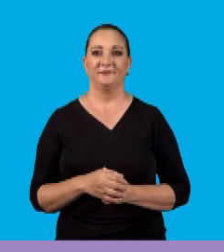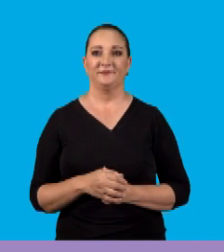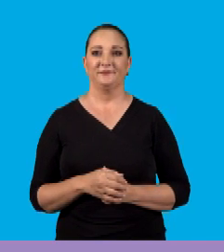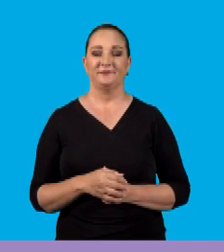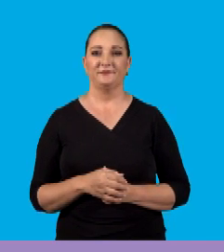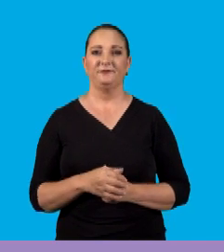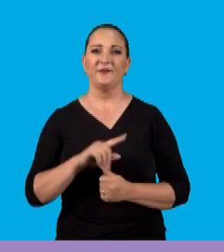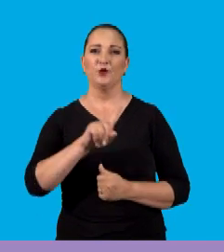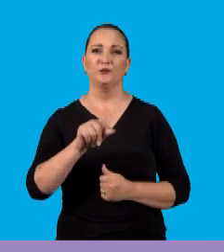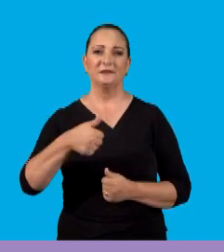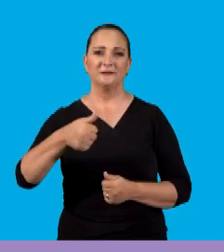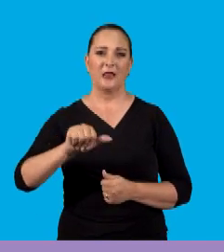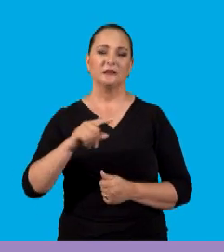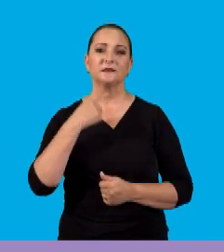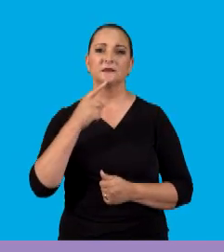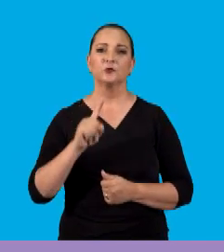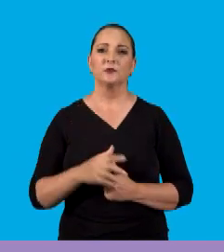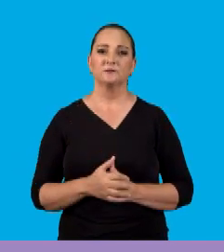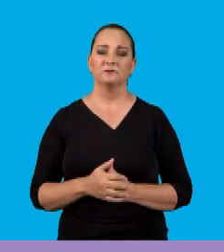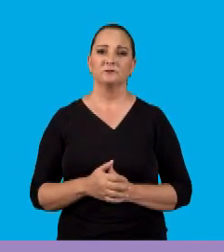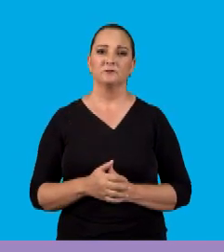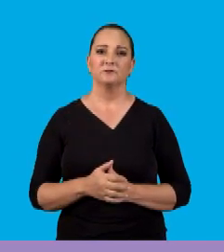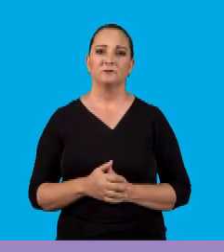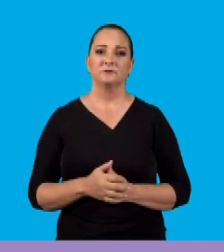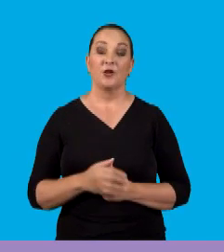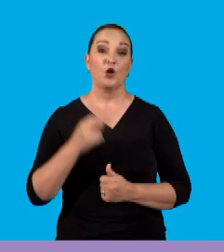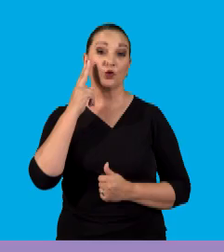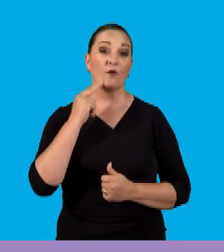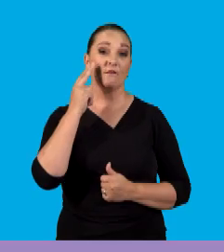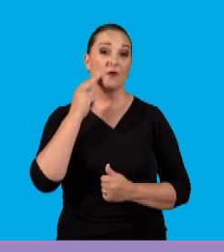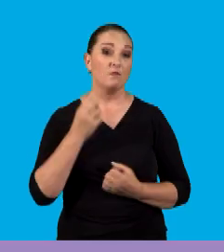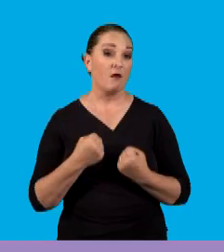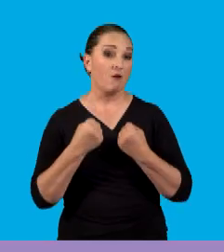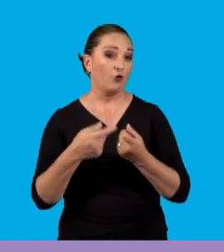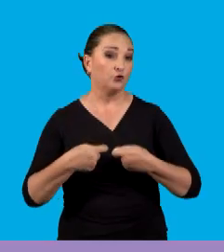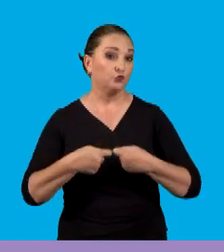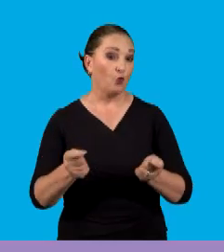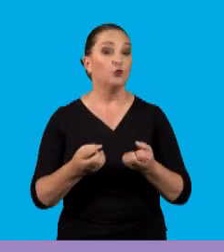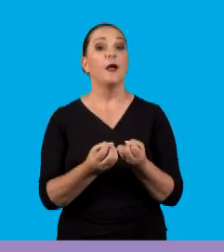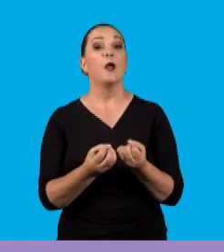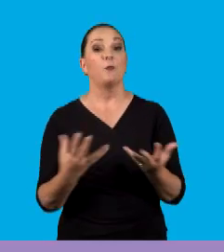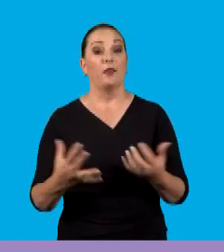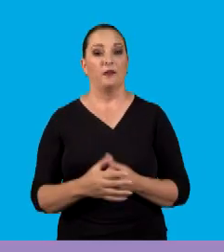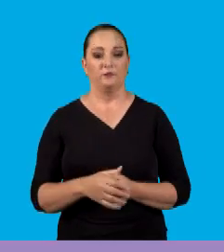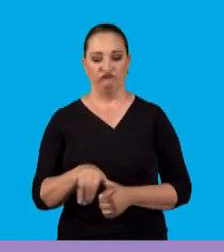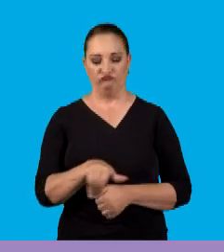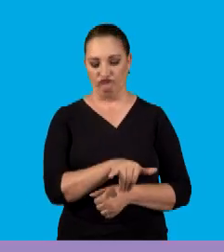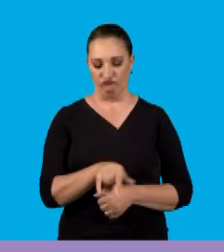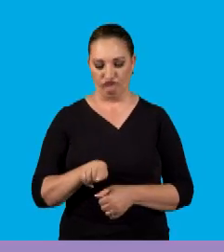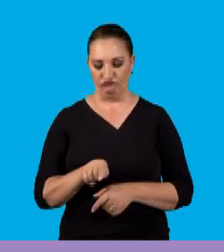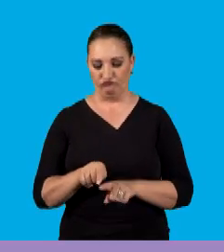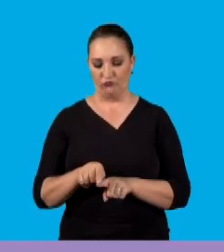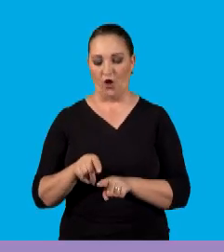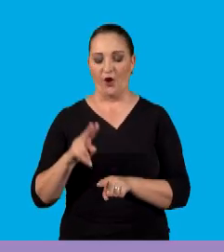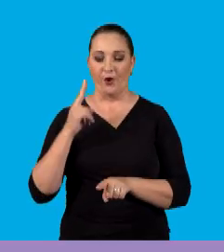The next question says, how many cars were sold in November? So we are going to go to the month of November and